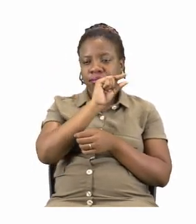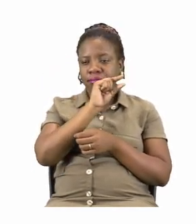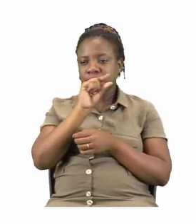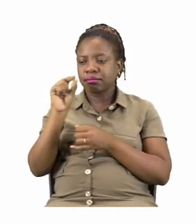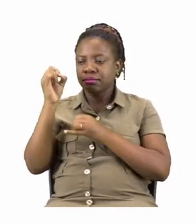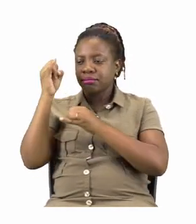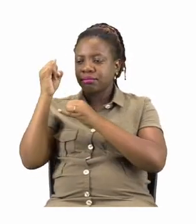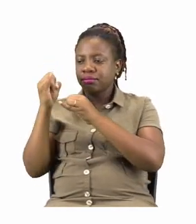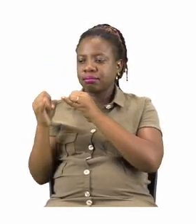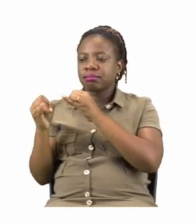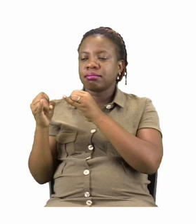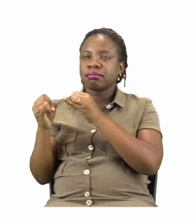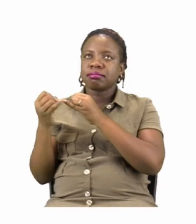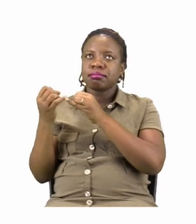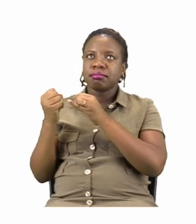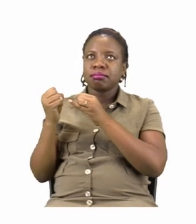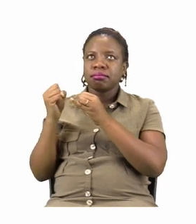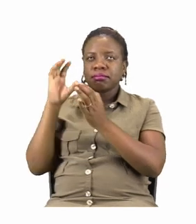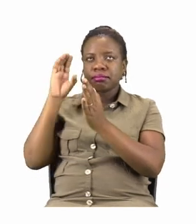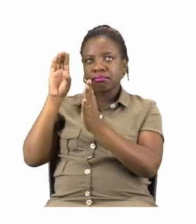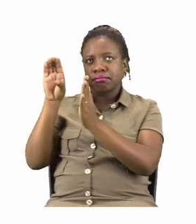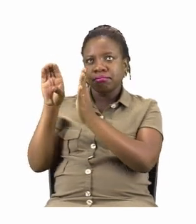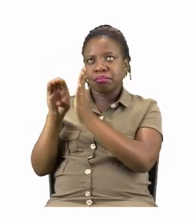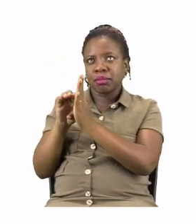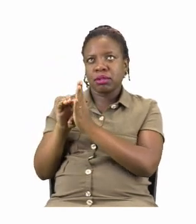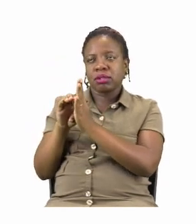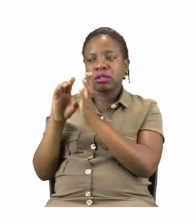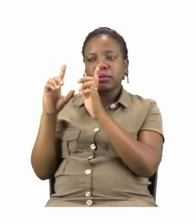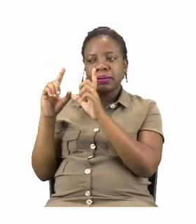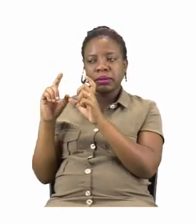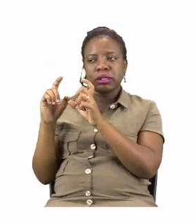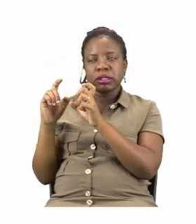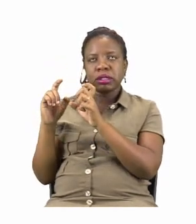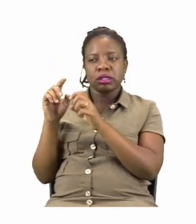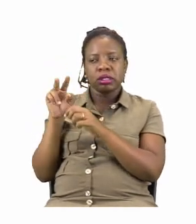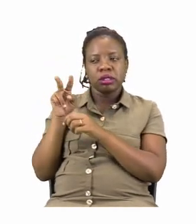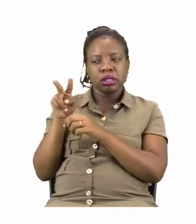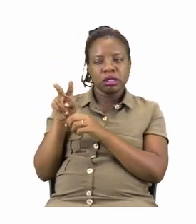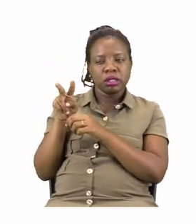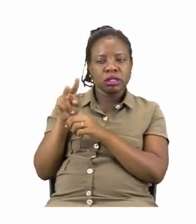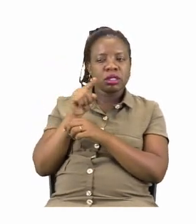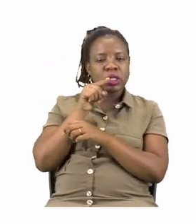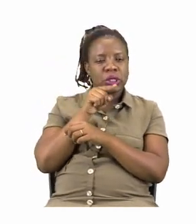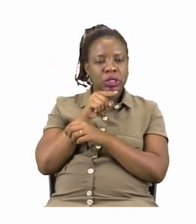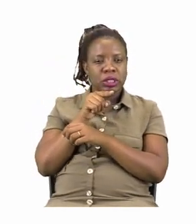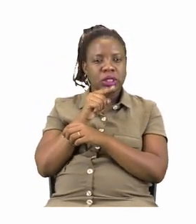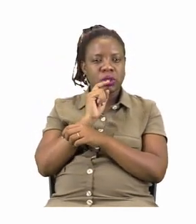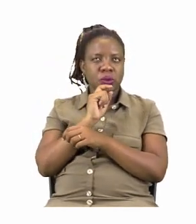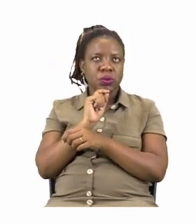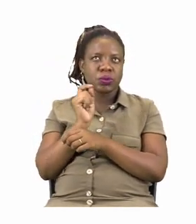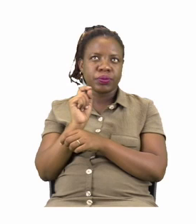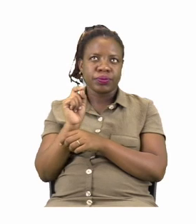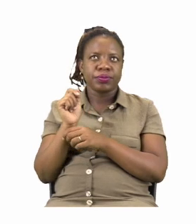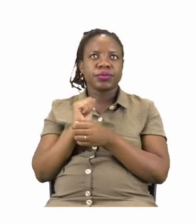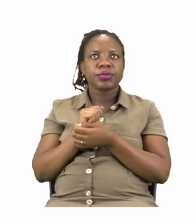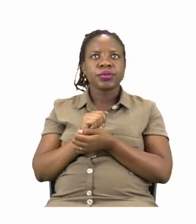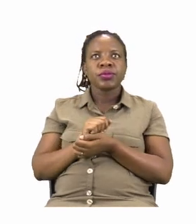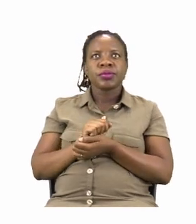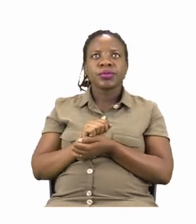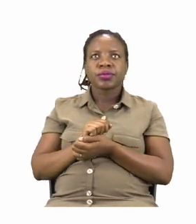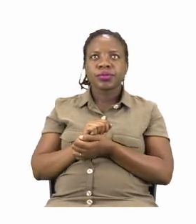two sounds sound the same, but when you write it, they look different. The